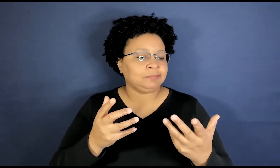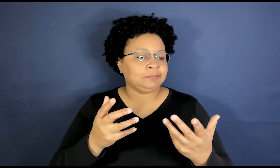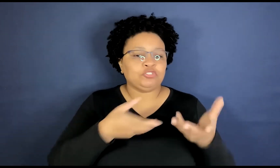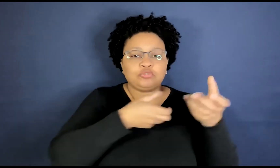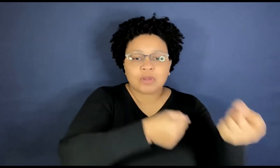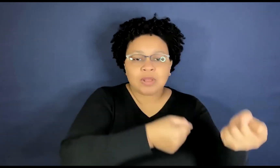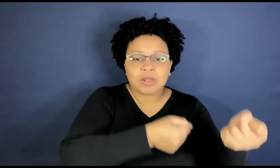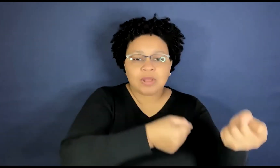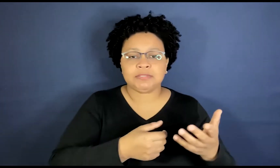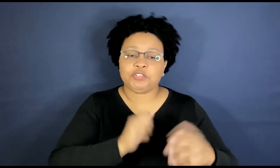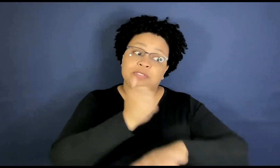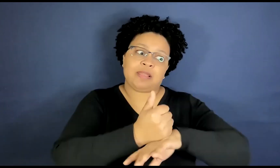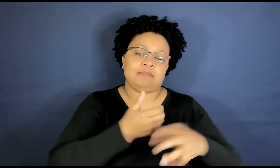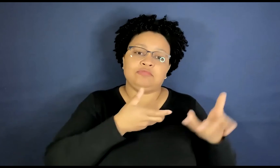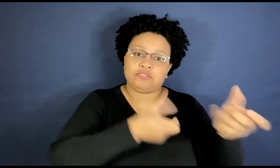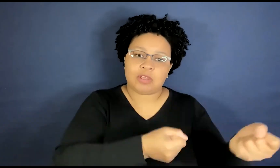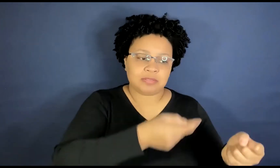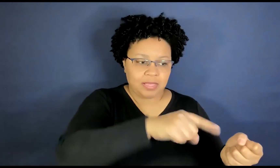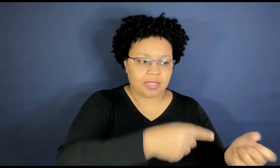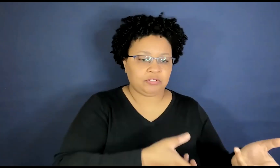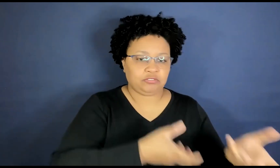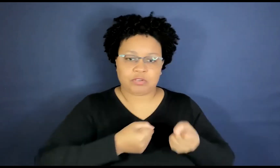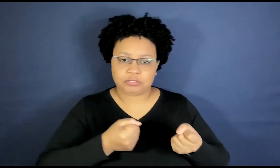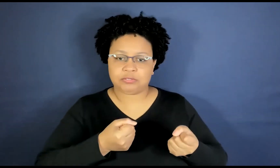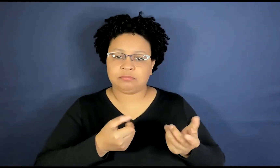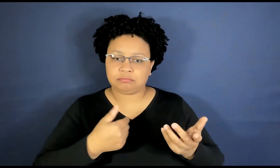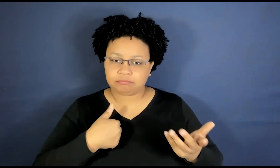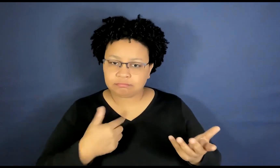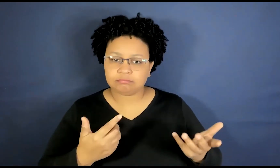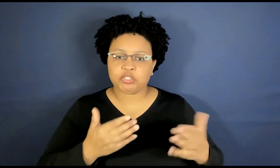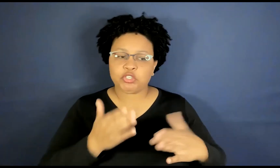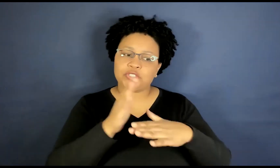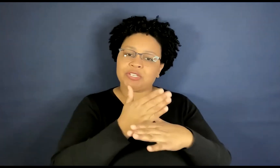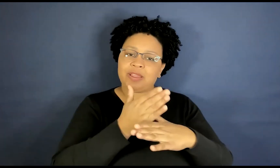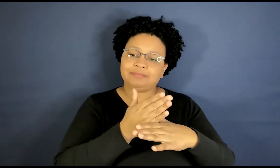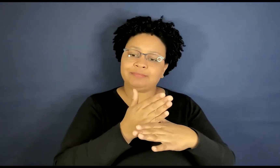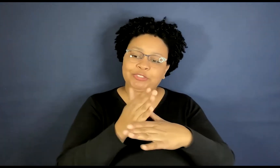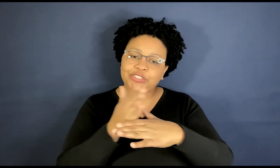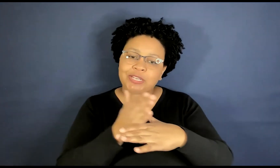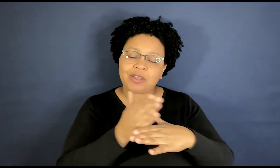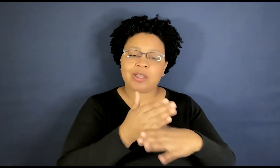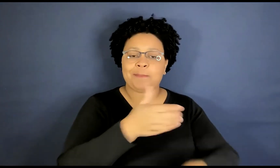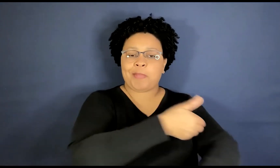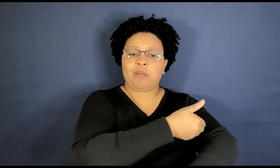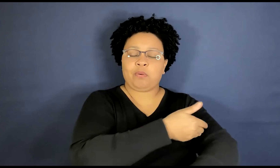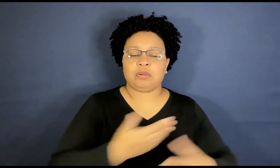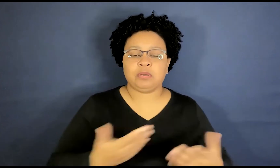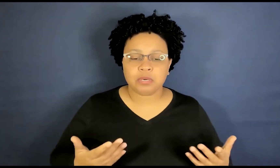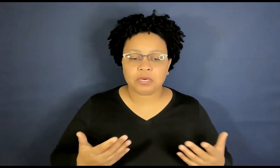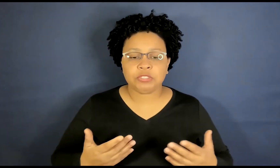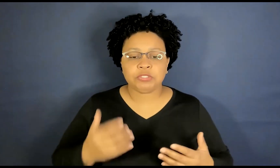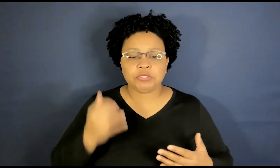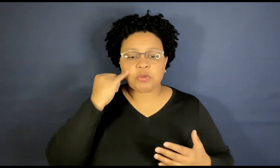established trust with, and they trust you, and you also are sharing power, right? So if you have